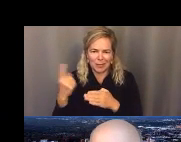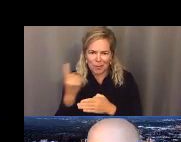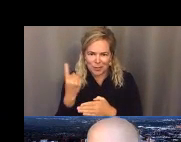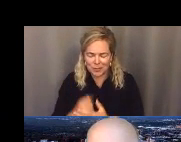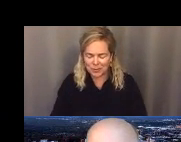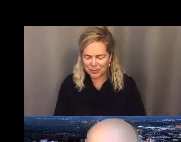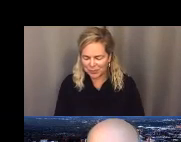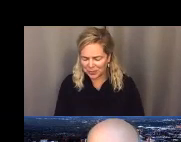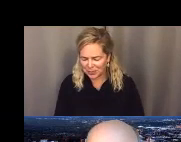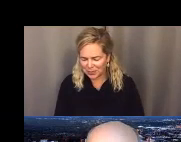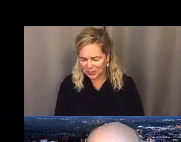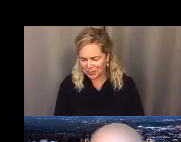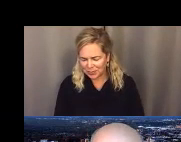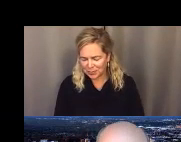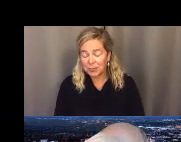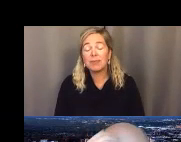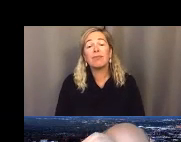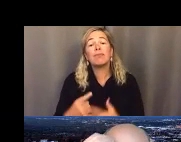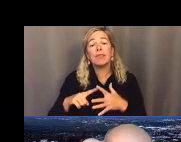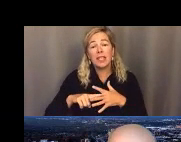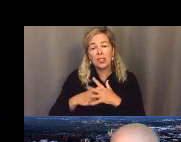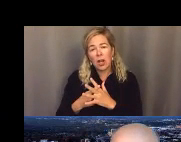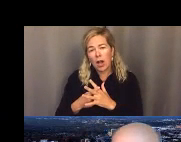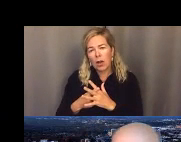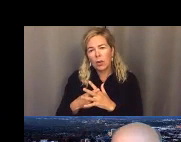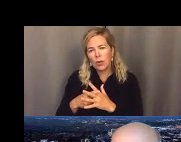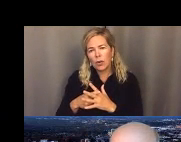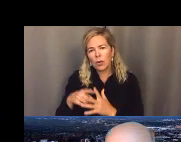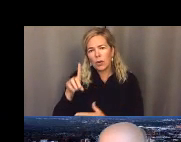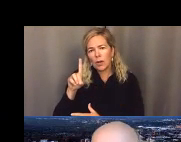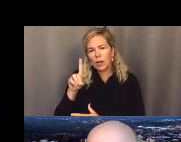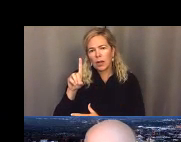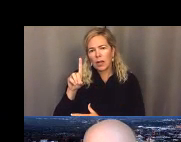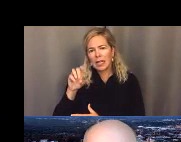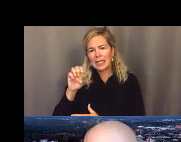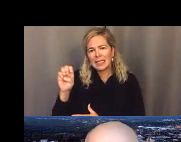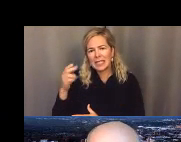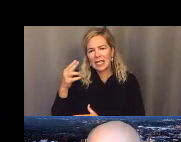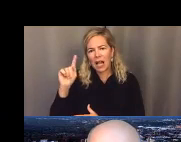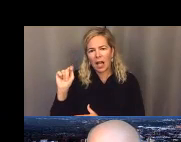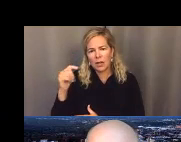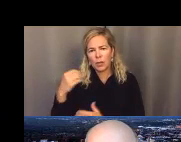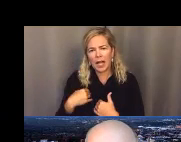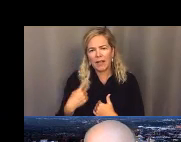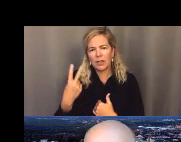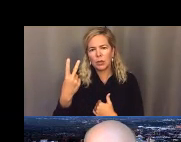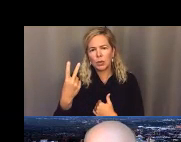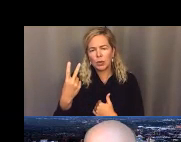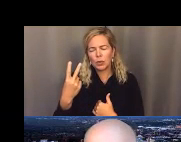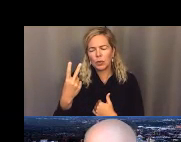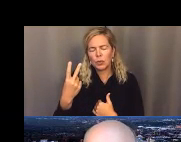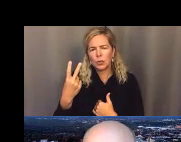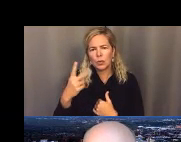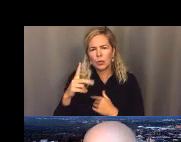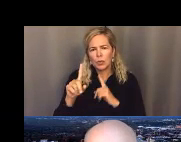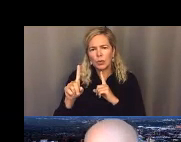So let me start, Dee, with Dee Hunt, 2 for you. One, are there